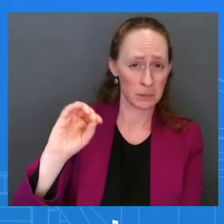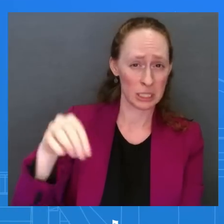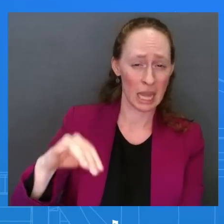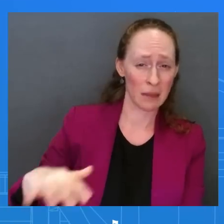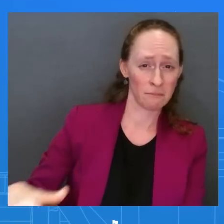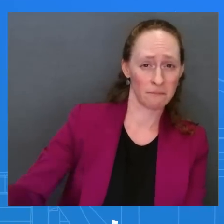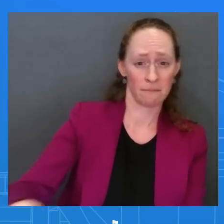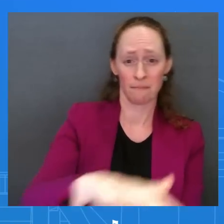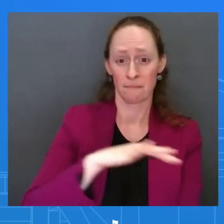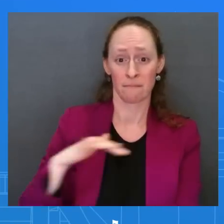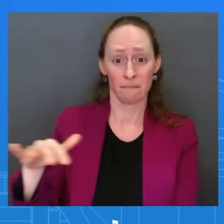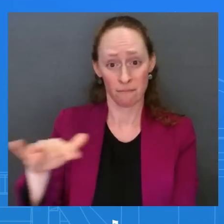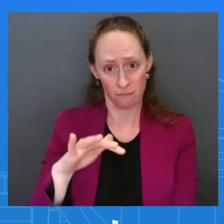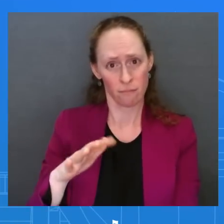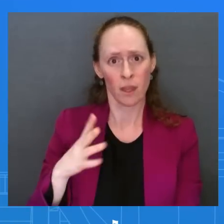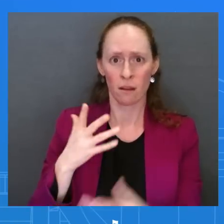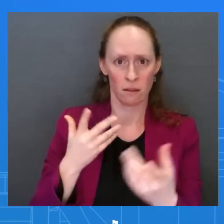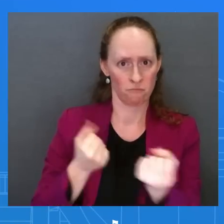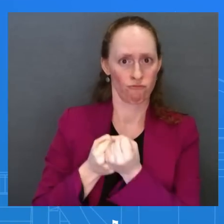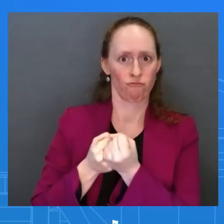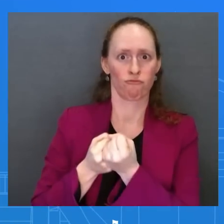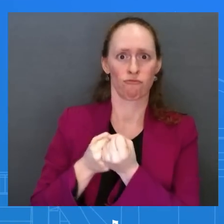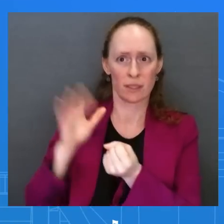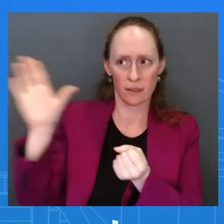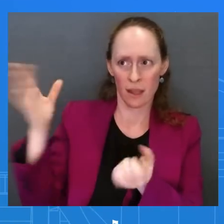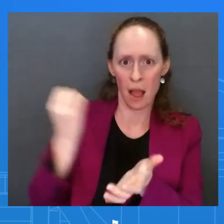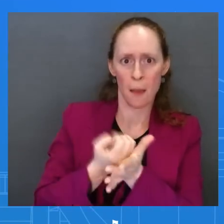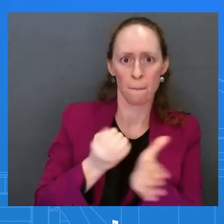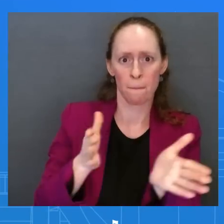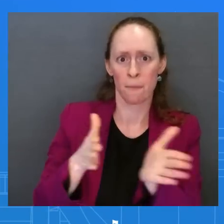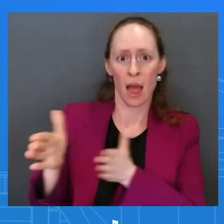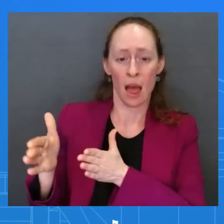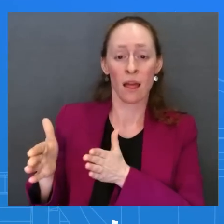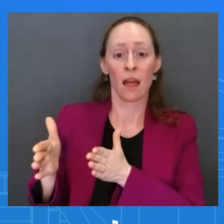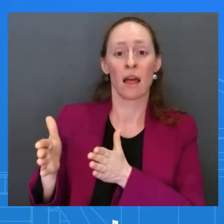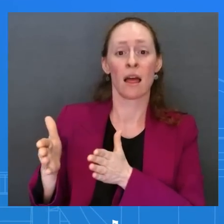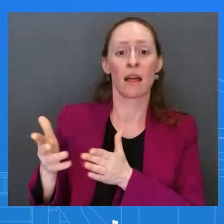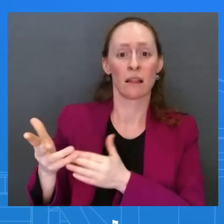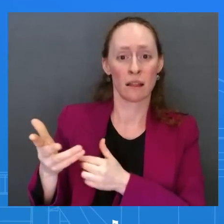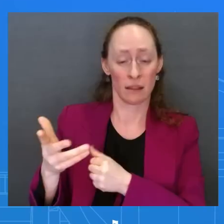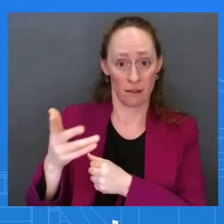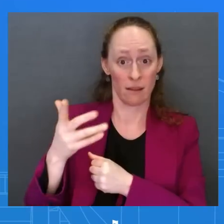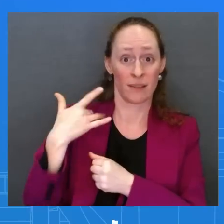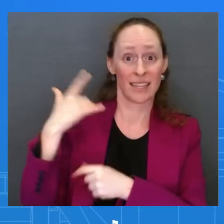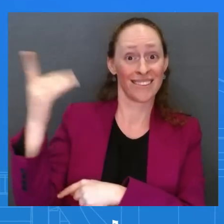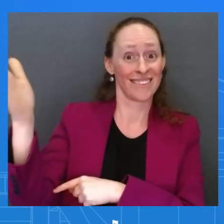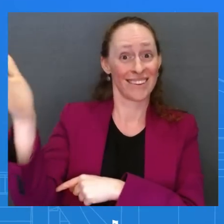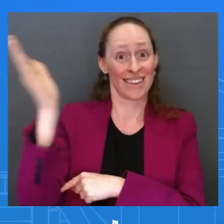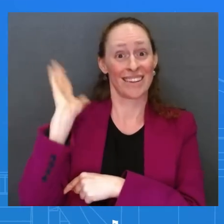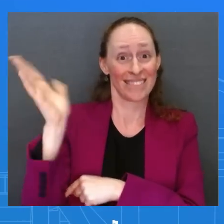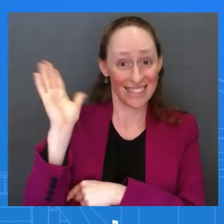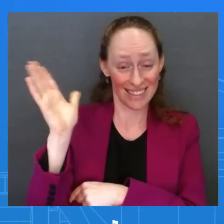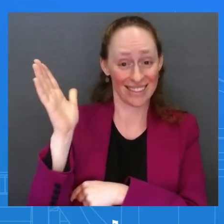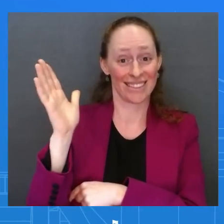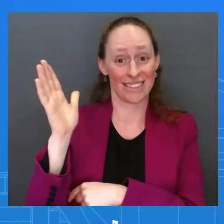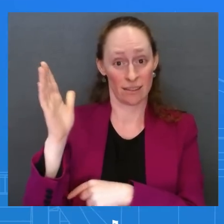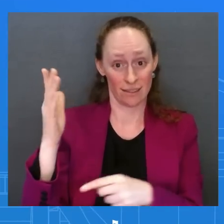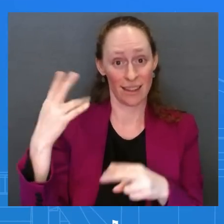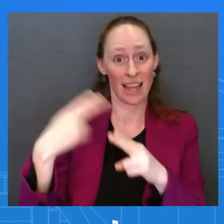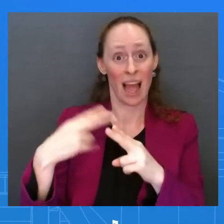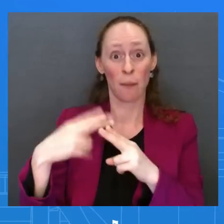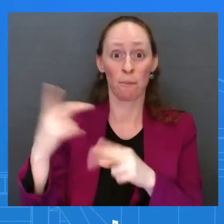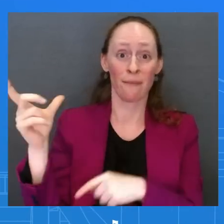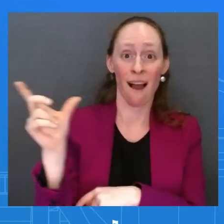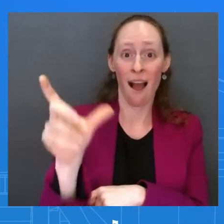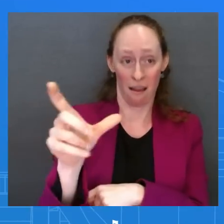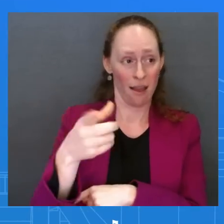new messaging push is going to change Americans' opinions of the president's handling of the economy? So we believe our job is to continue to speak to the American people, to lay out